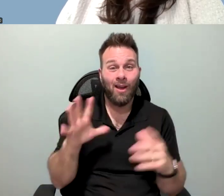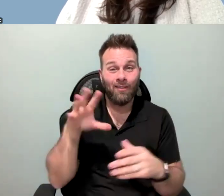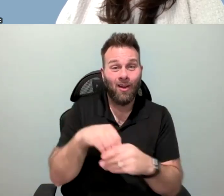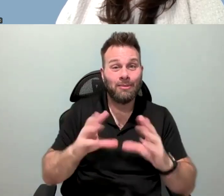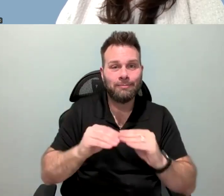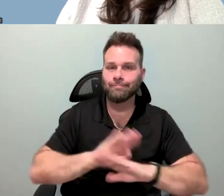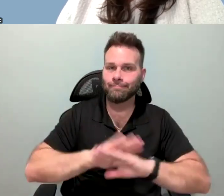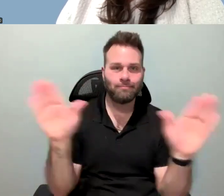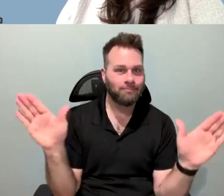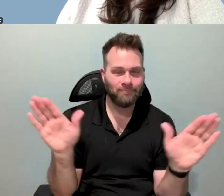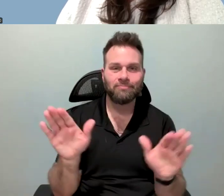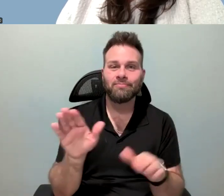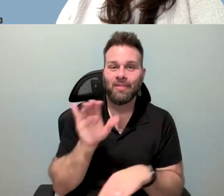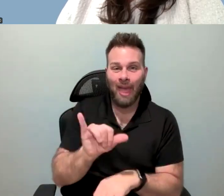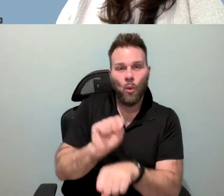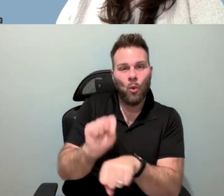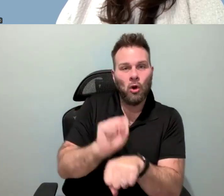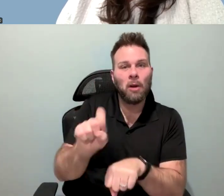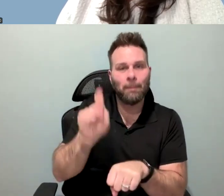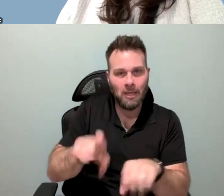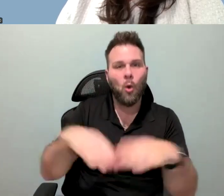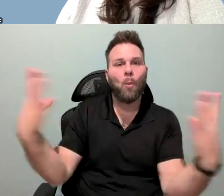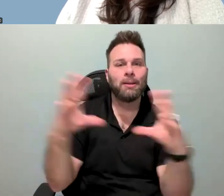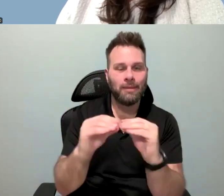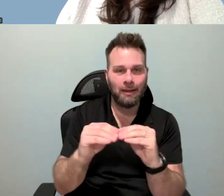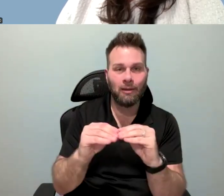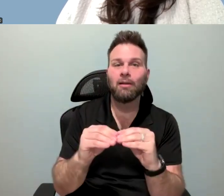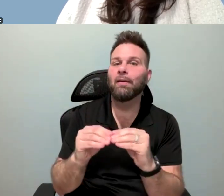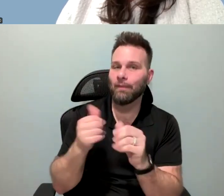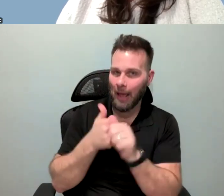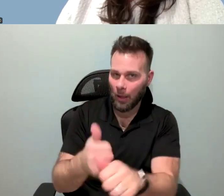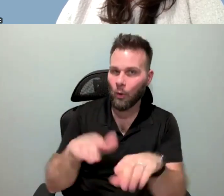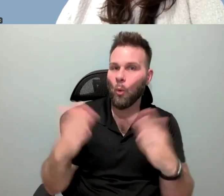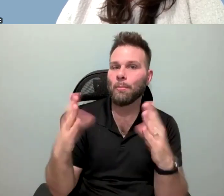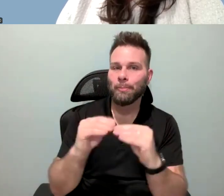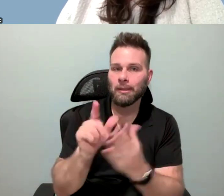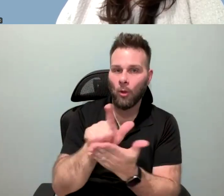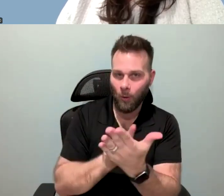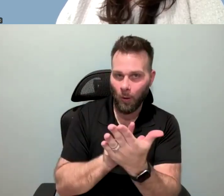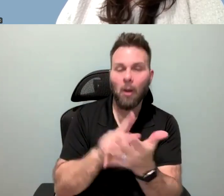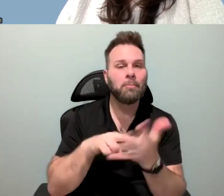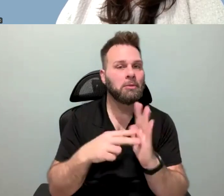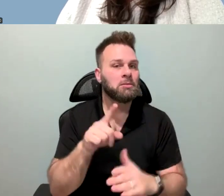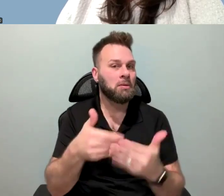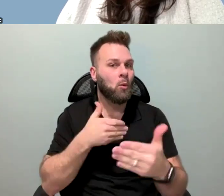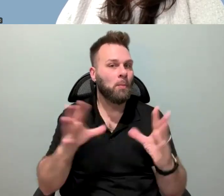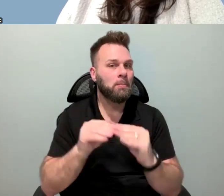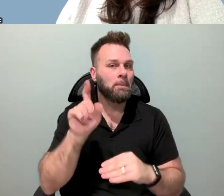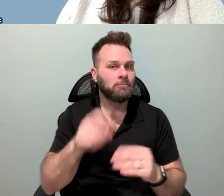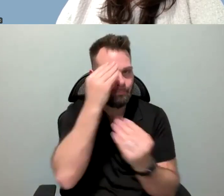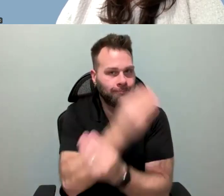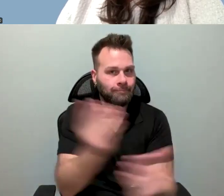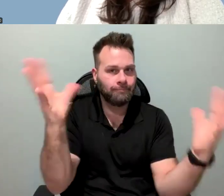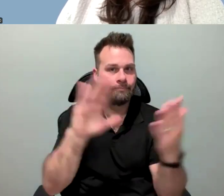work has to be discussed at an open meeting, following the open meeting law, which requires notice to the public in advance of that